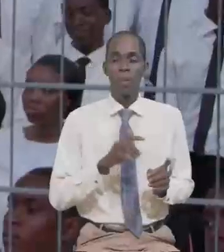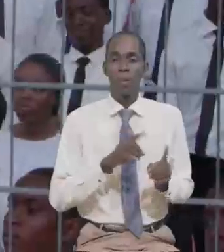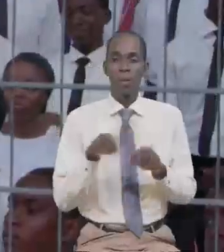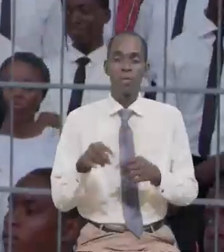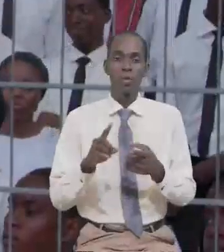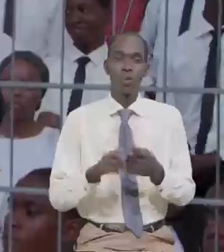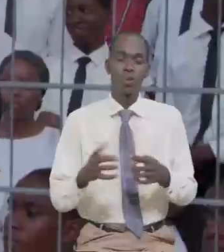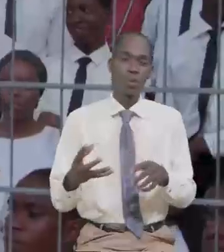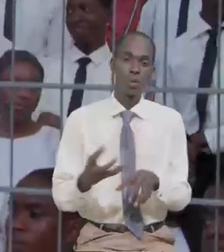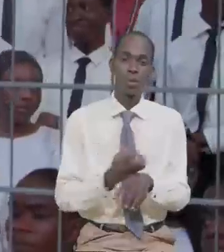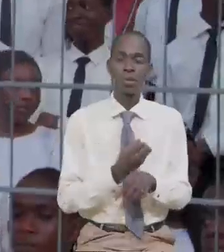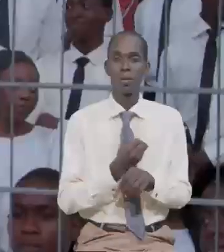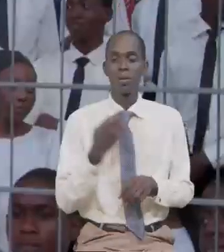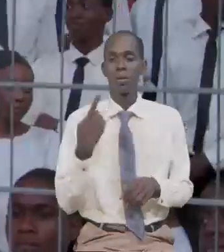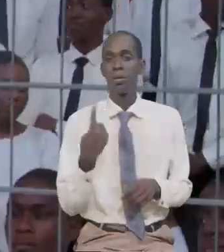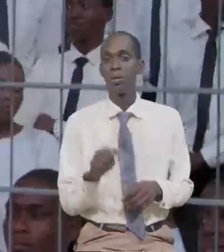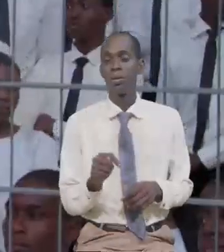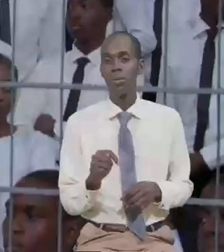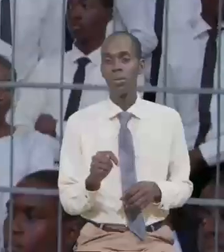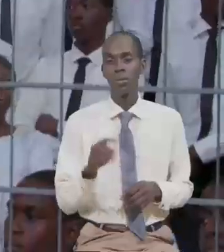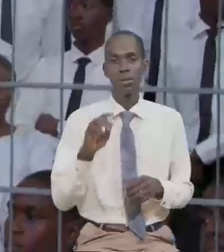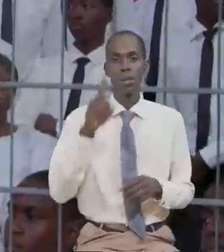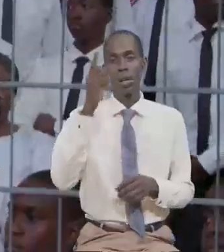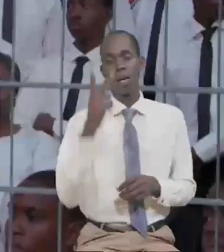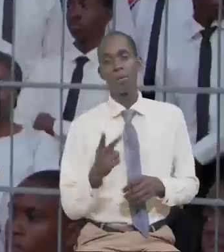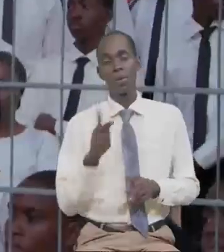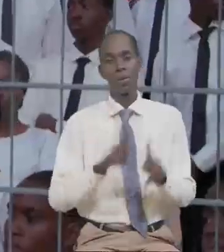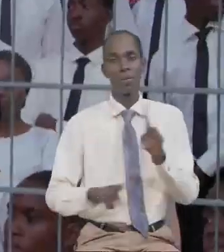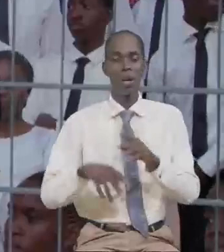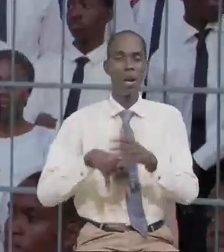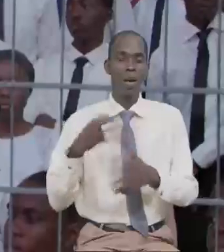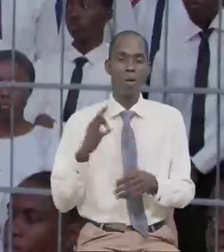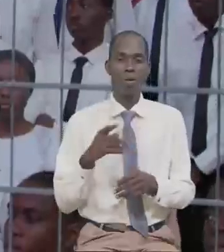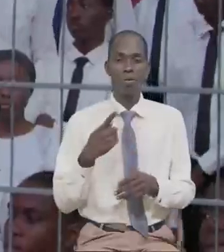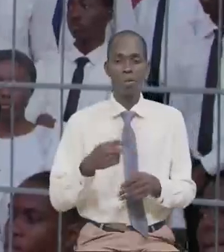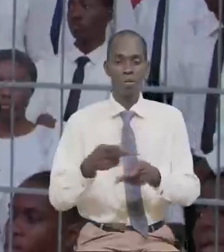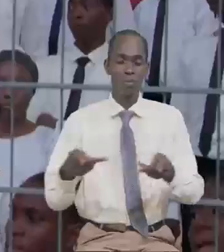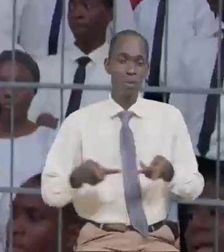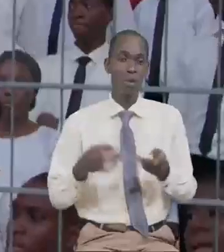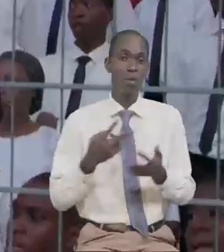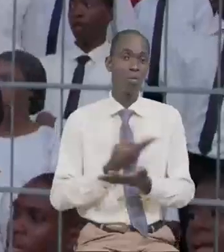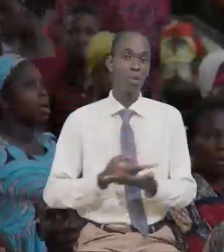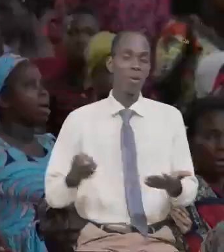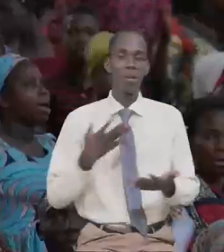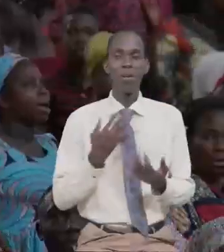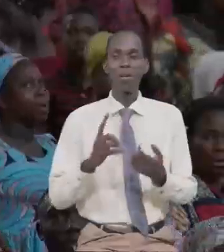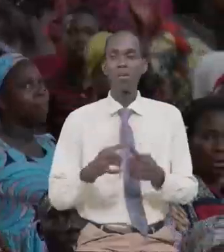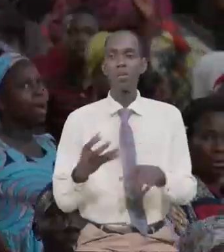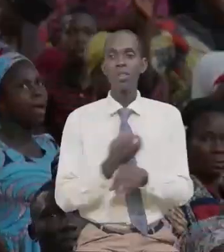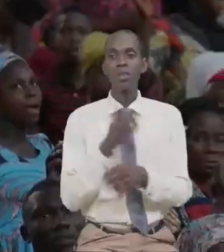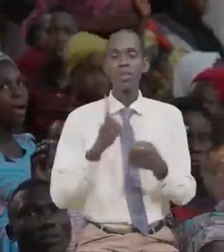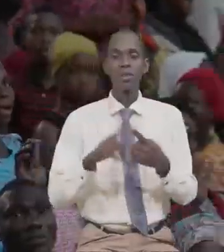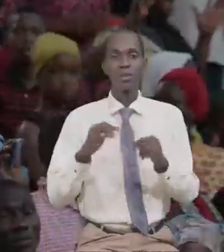I want to take you to the mountaintop of mastery tonight in Jesus' name.